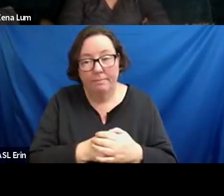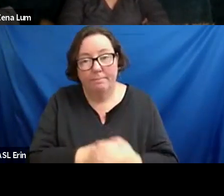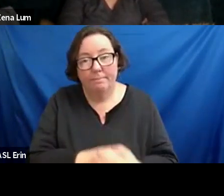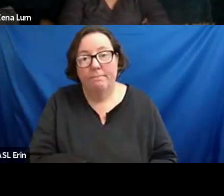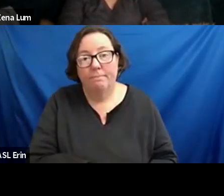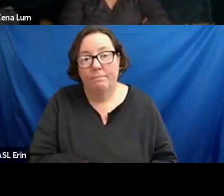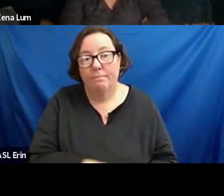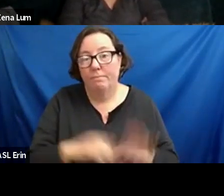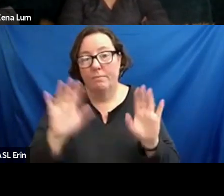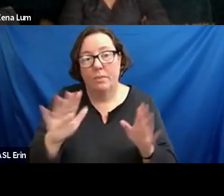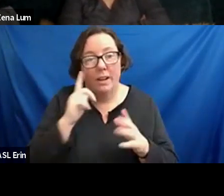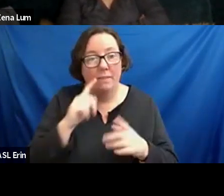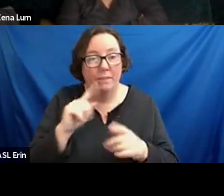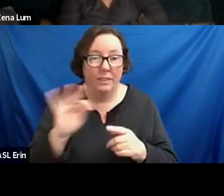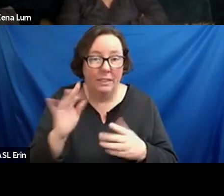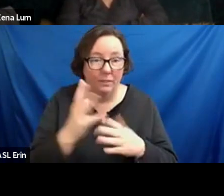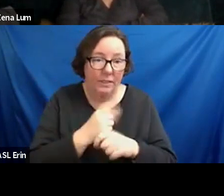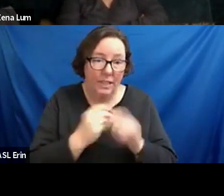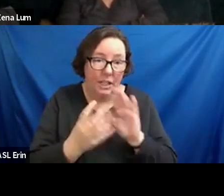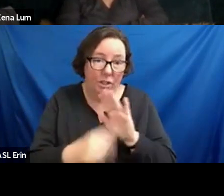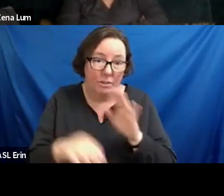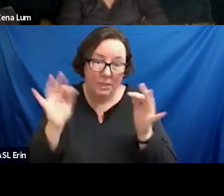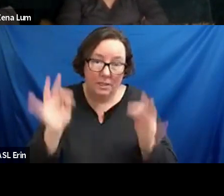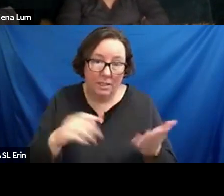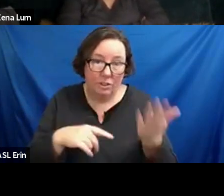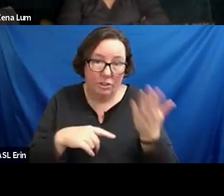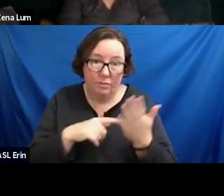force also to get a copy of that decision.